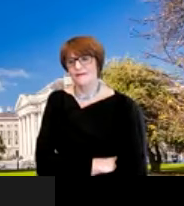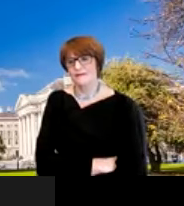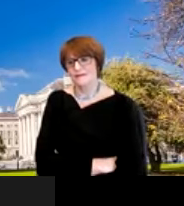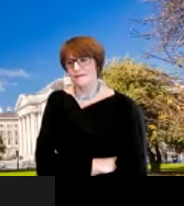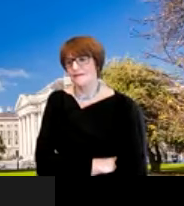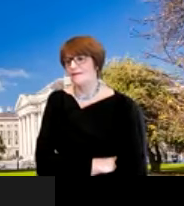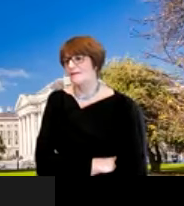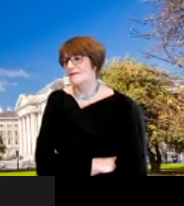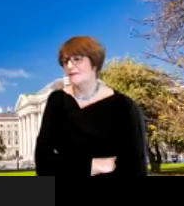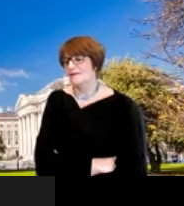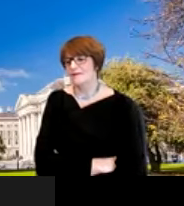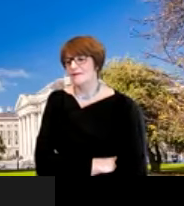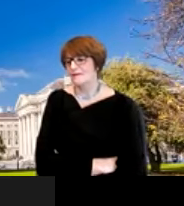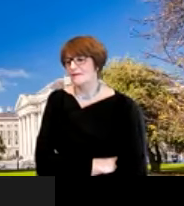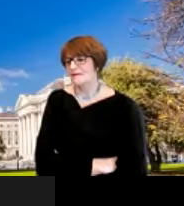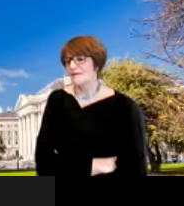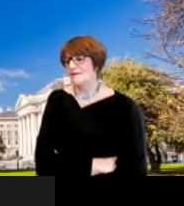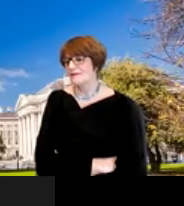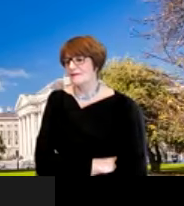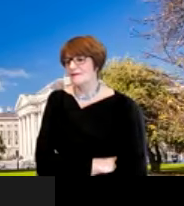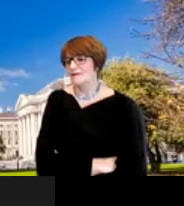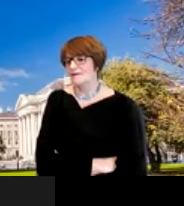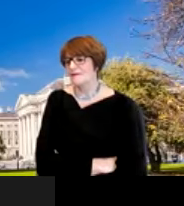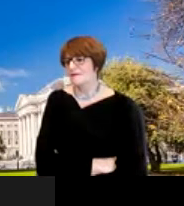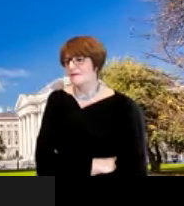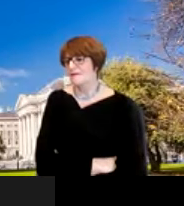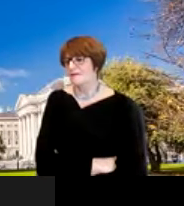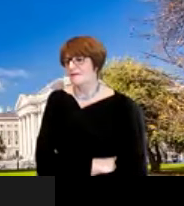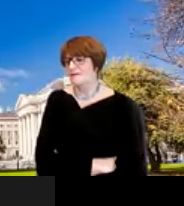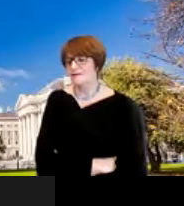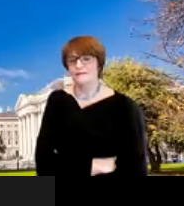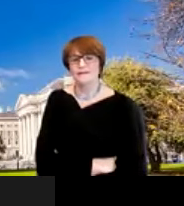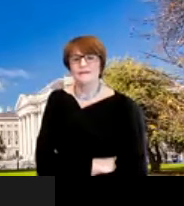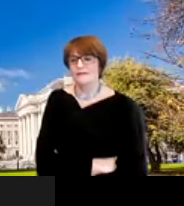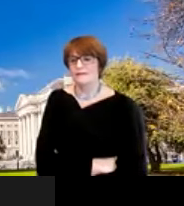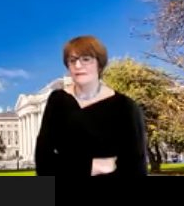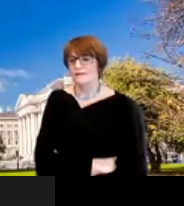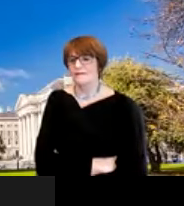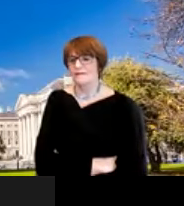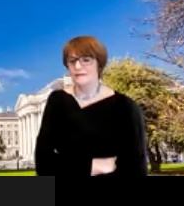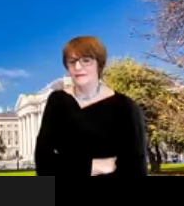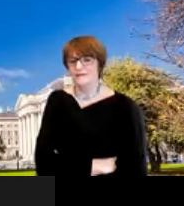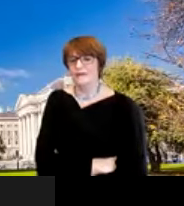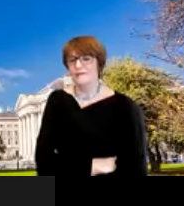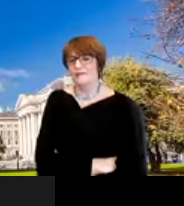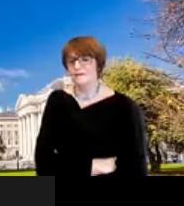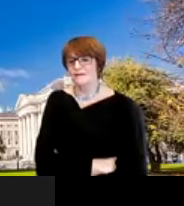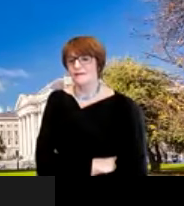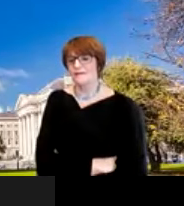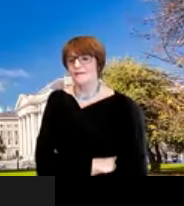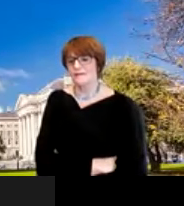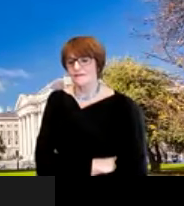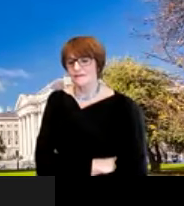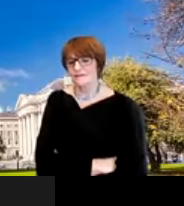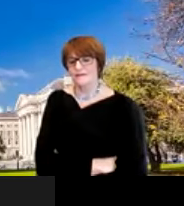than, if you like, this new means leading to people having a reduced expectation. There has been delays in access to care.